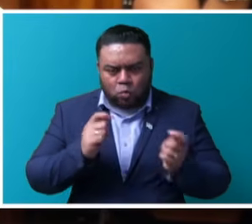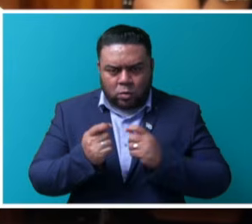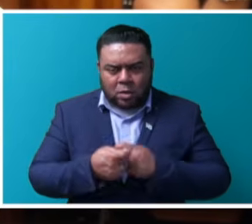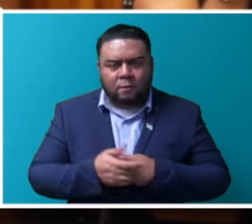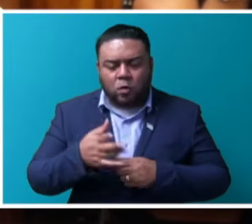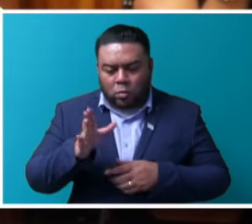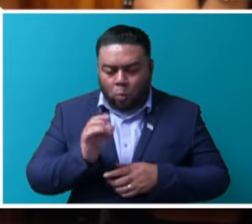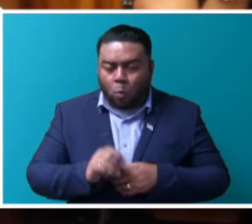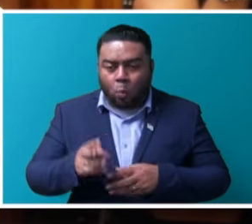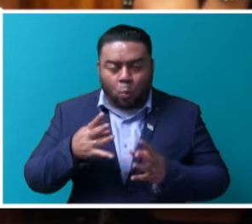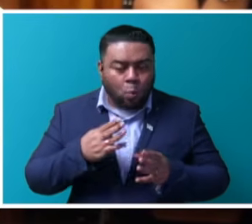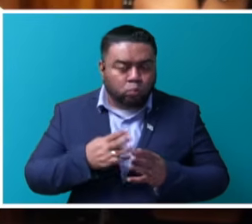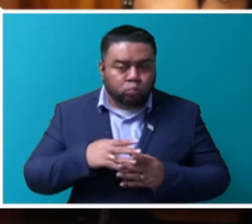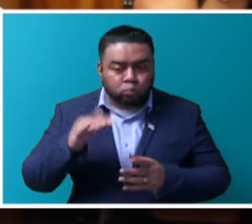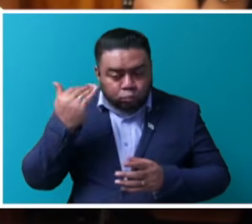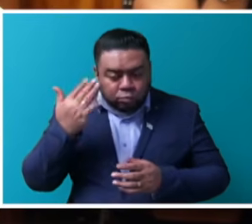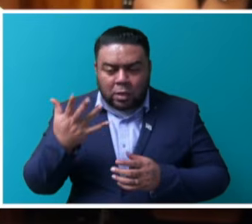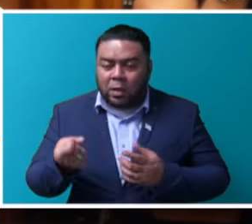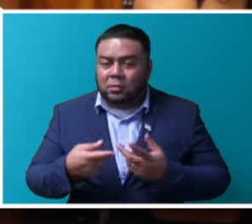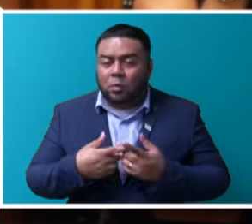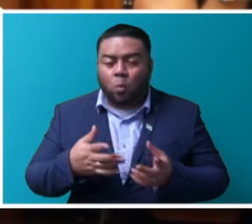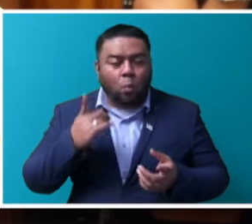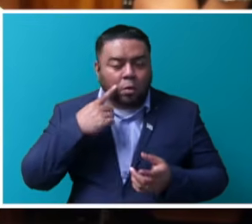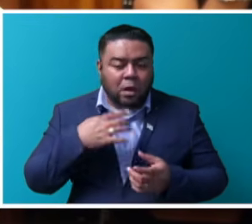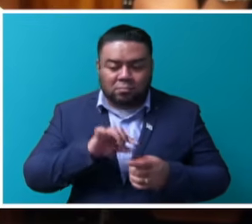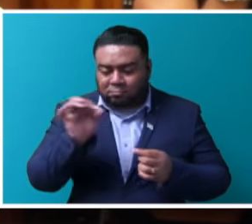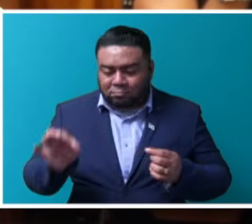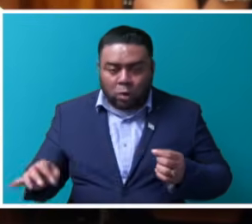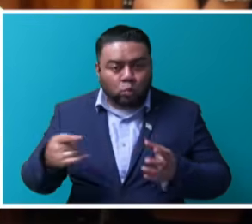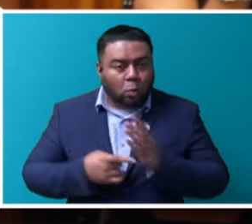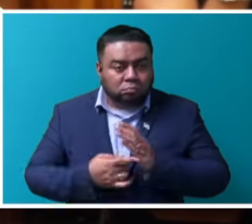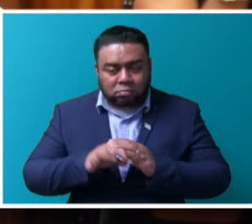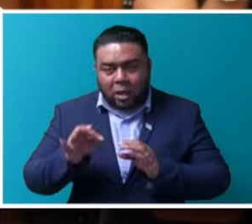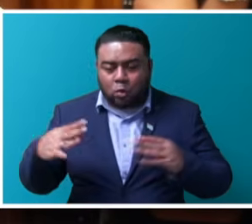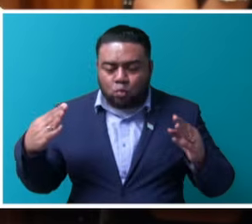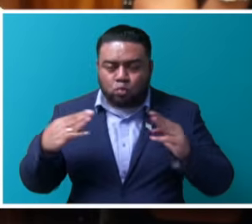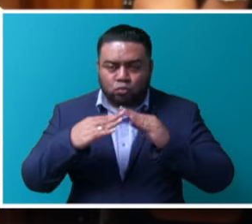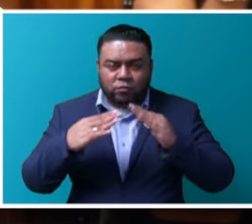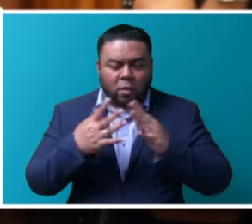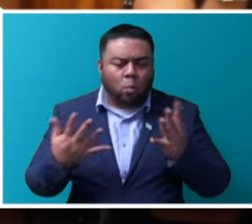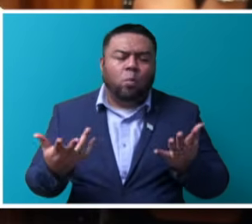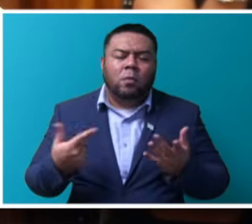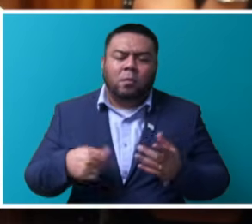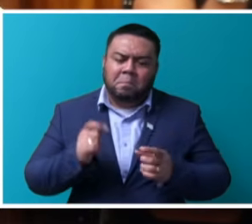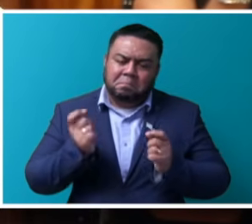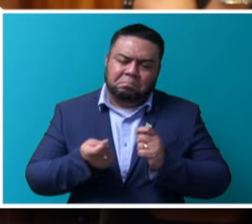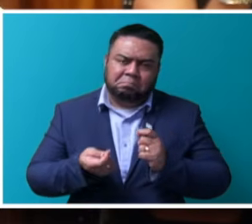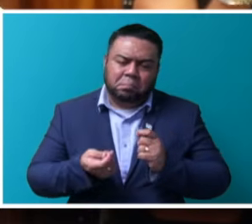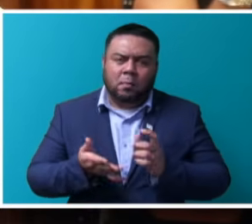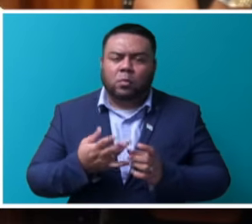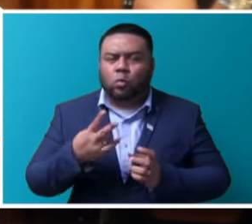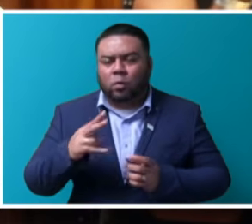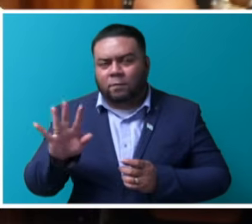ward, increased backup water storage, replacement to sewer lines, and repairs to roofing. Additional projects will commence over the remainder of